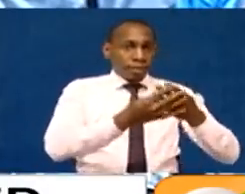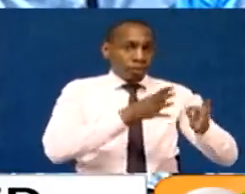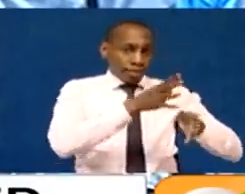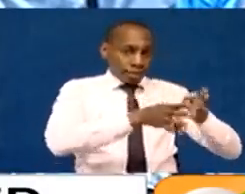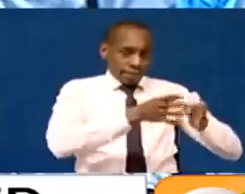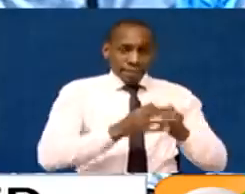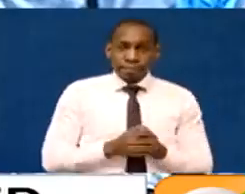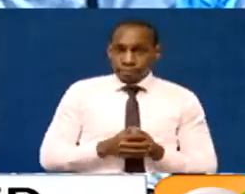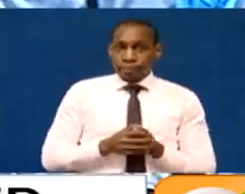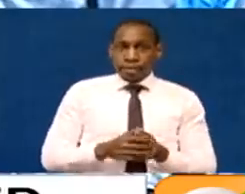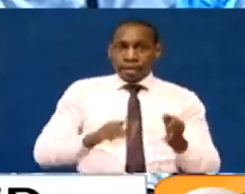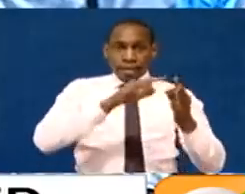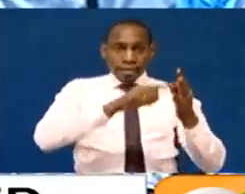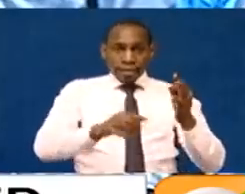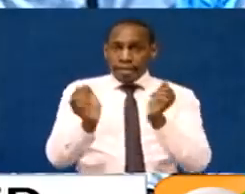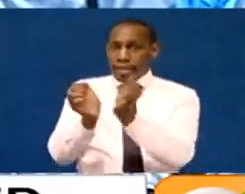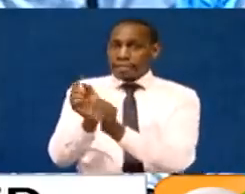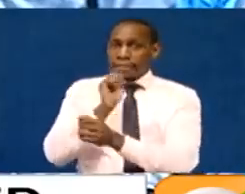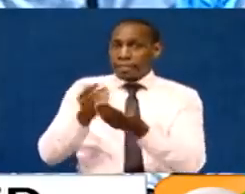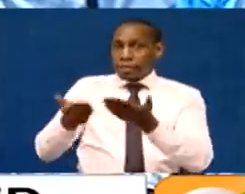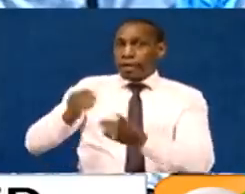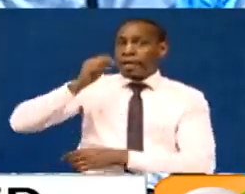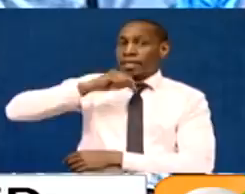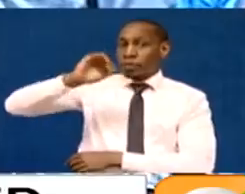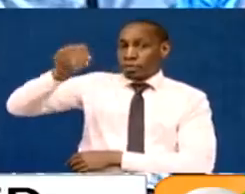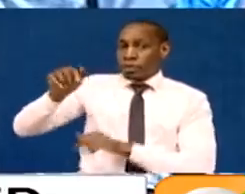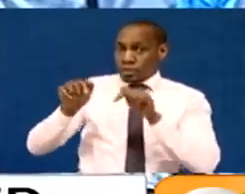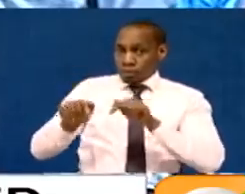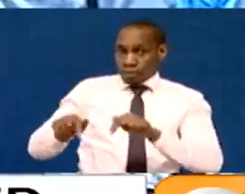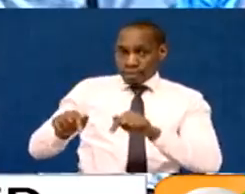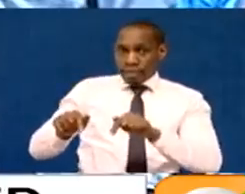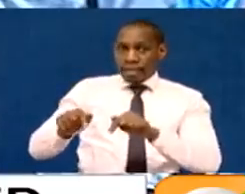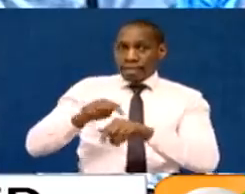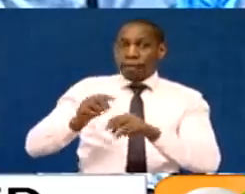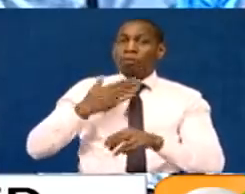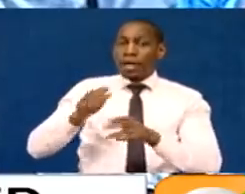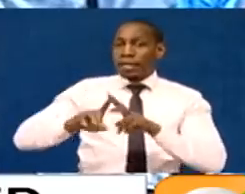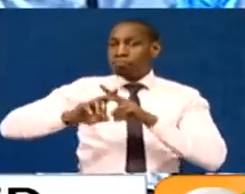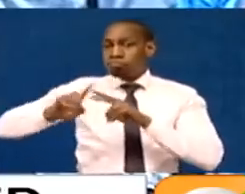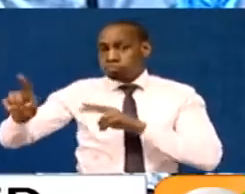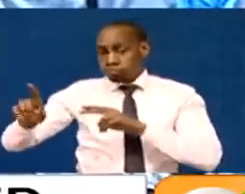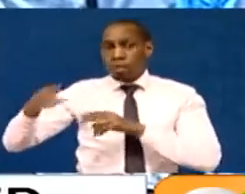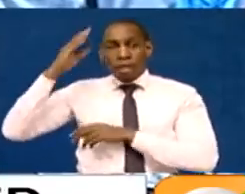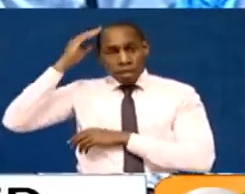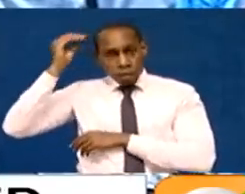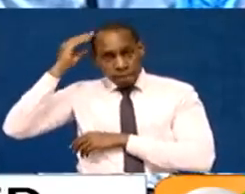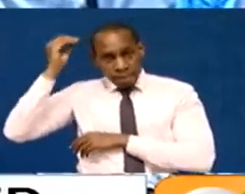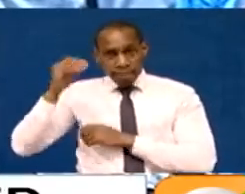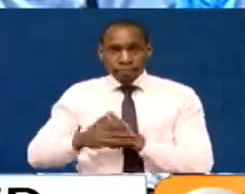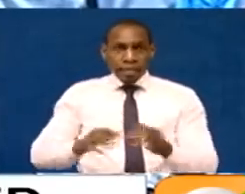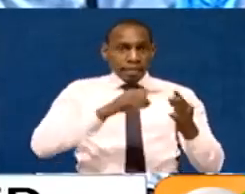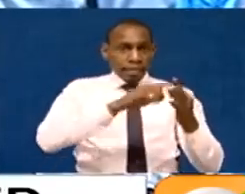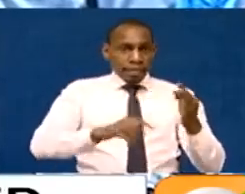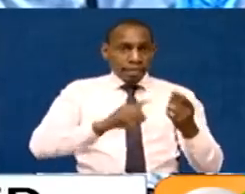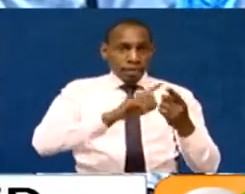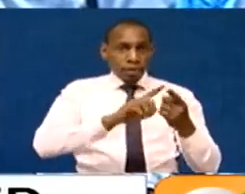correctional facility. The trio were arrested in Kitui County earlier today as they tried to make their way to Somalia. The